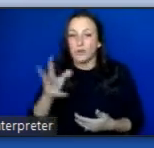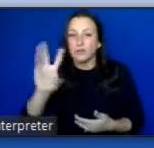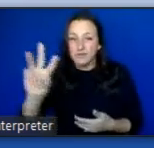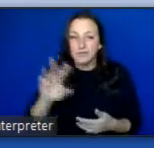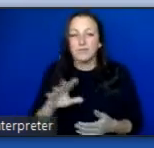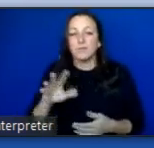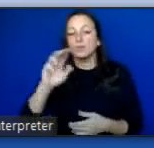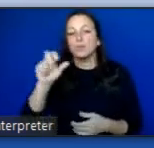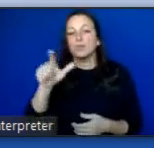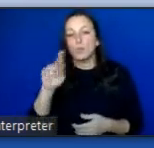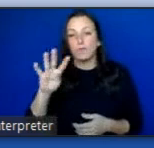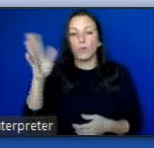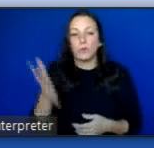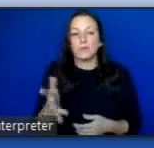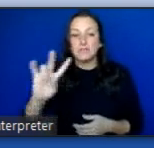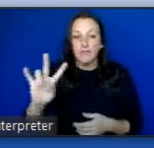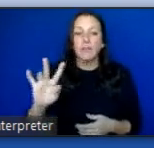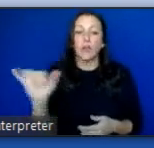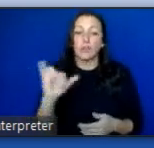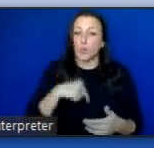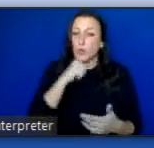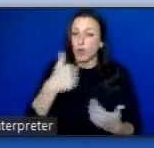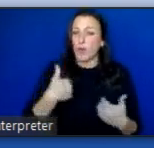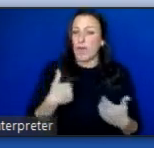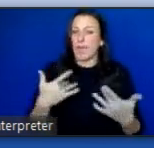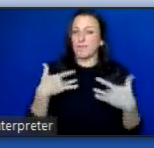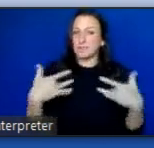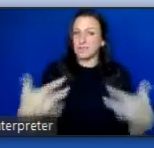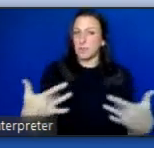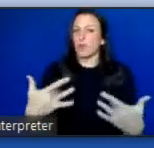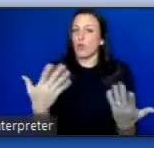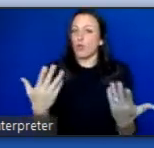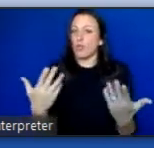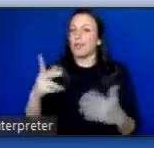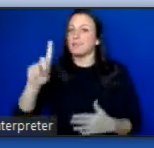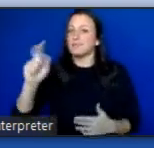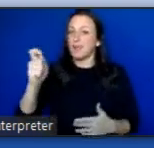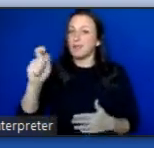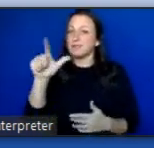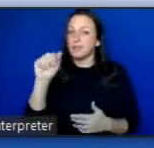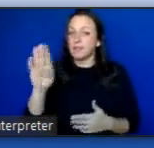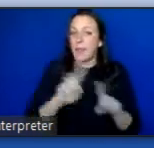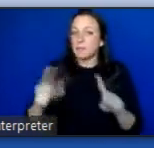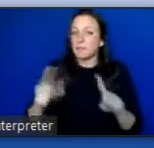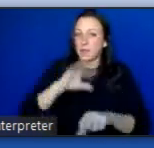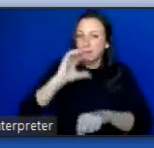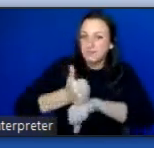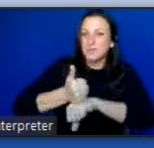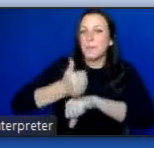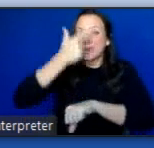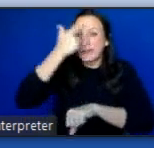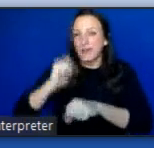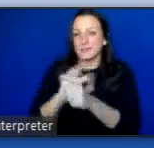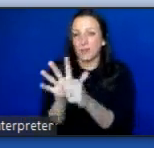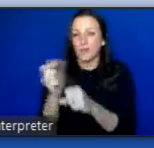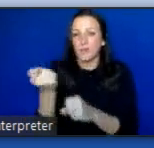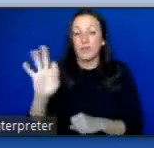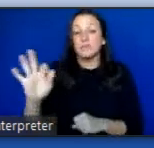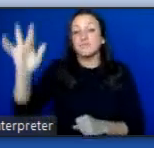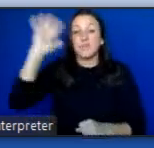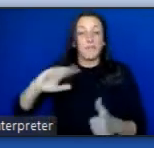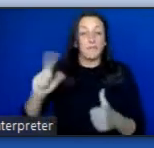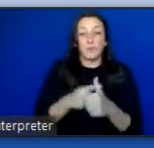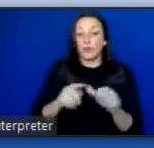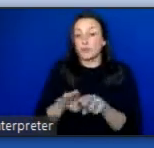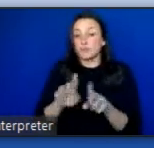diagnostic labs, but we needed to do that for COVID-19. And at the beginning of the pandemic, state public health